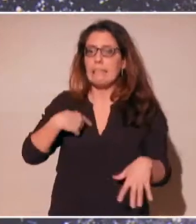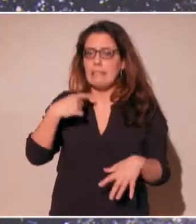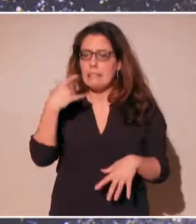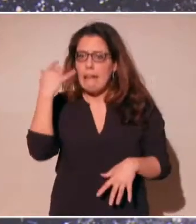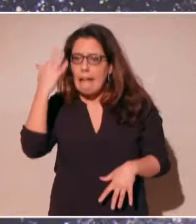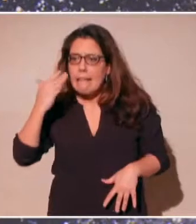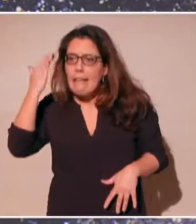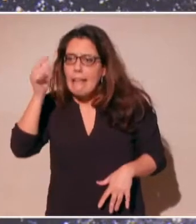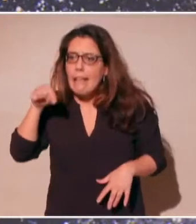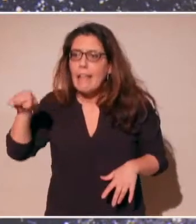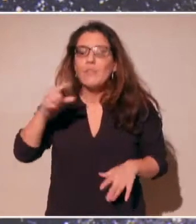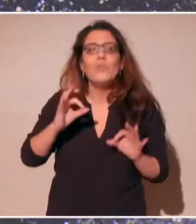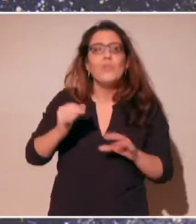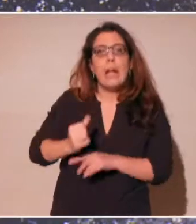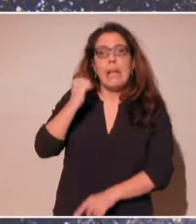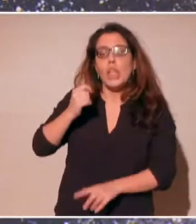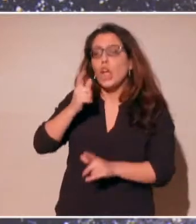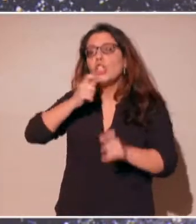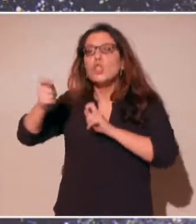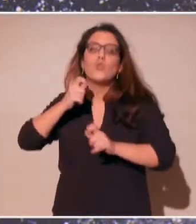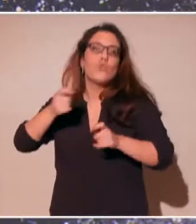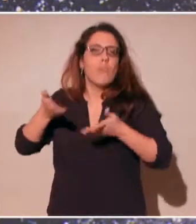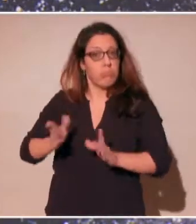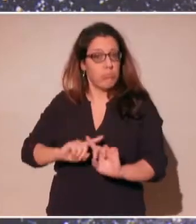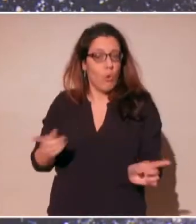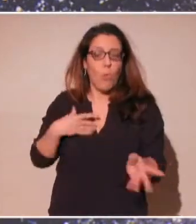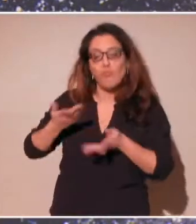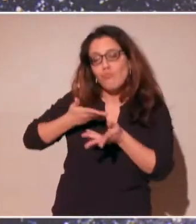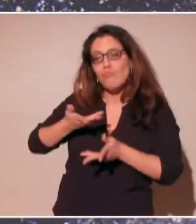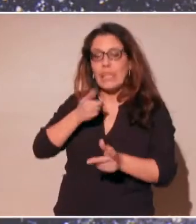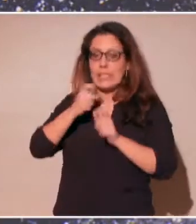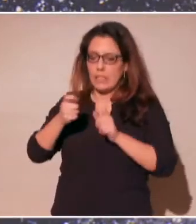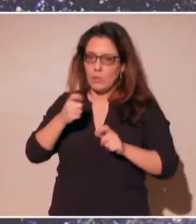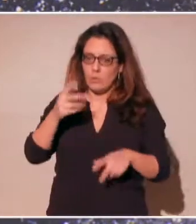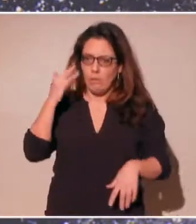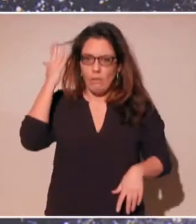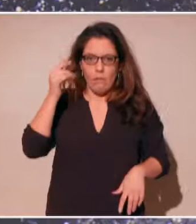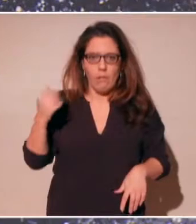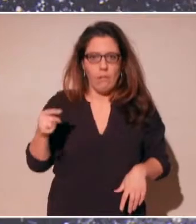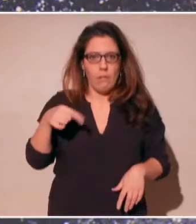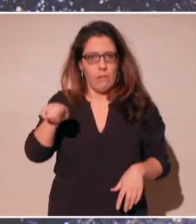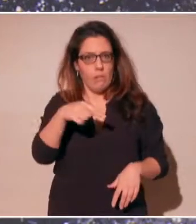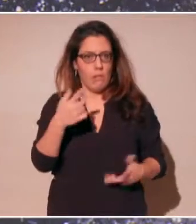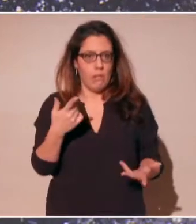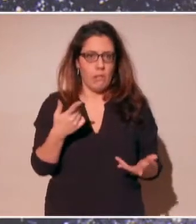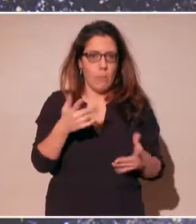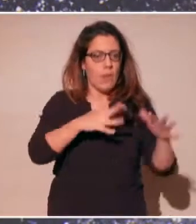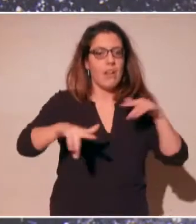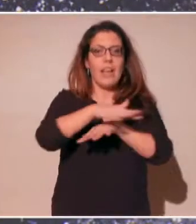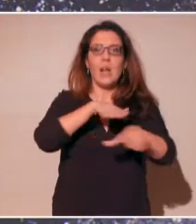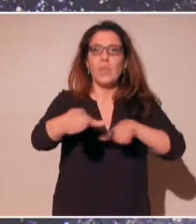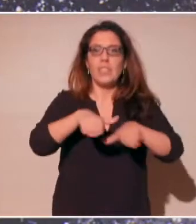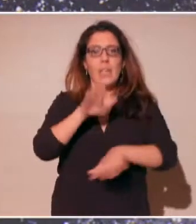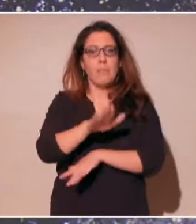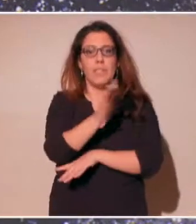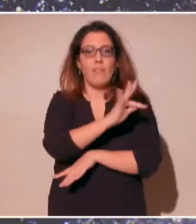of the people who are here, I had discussions with them yesterday, and some were almost worried about the fact that